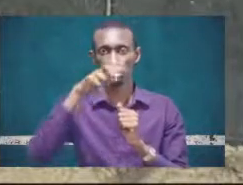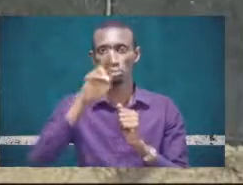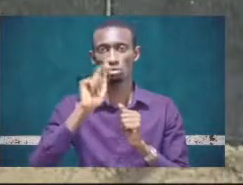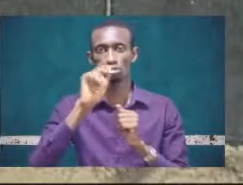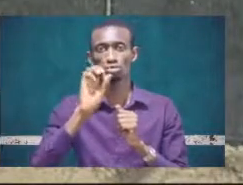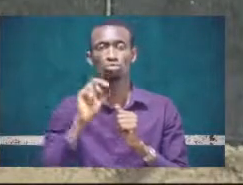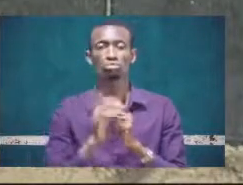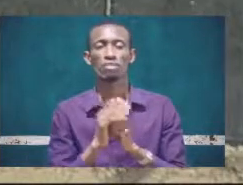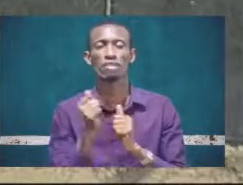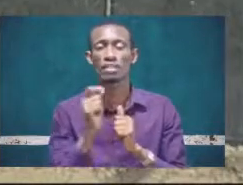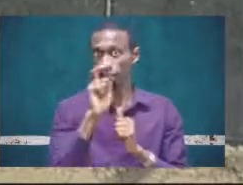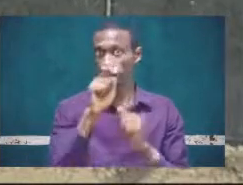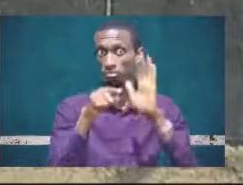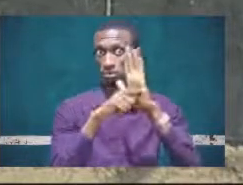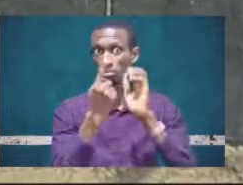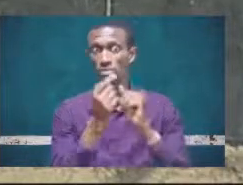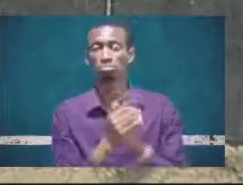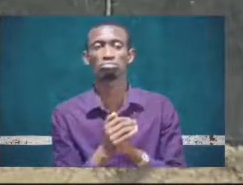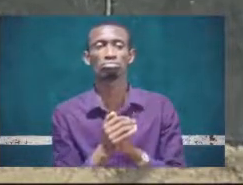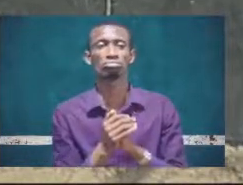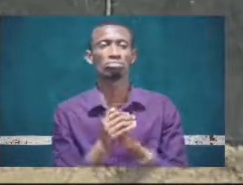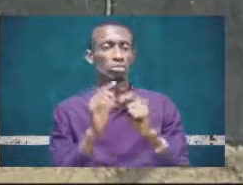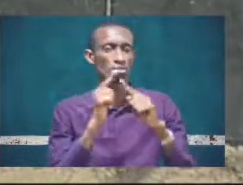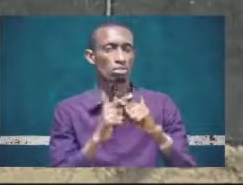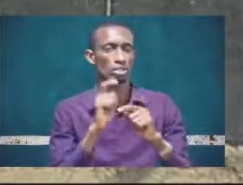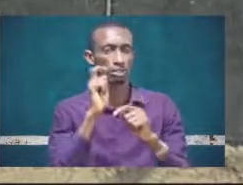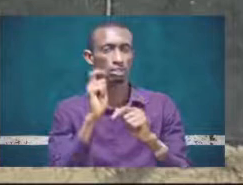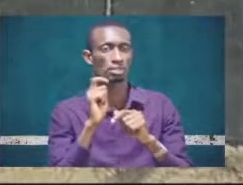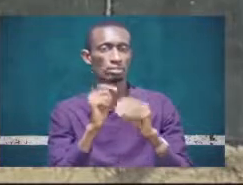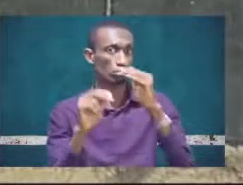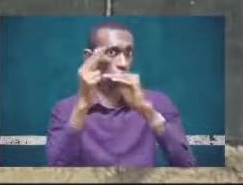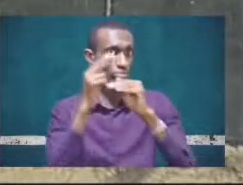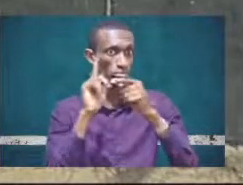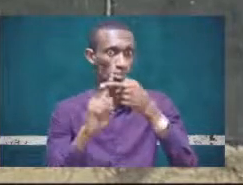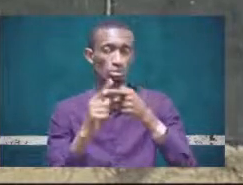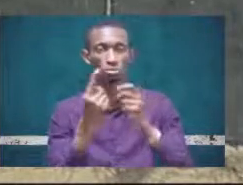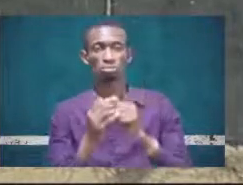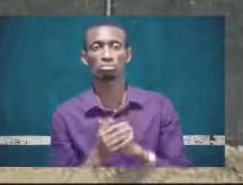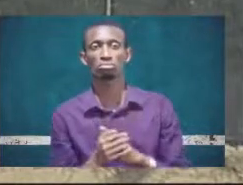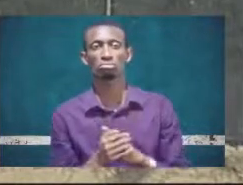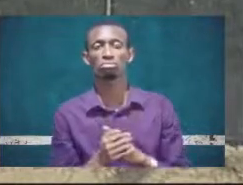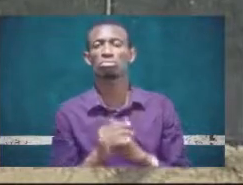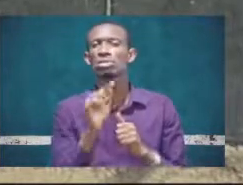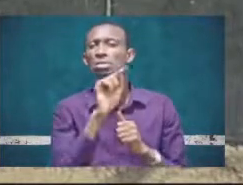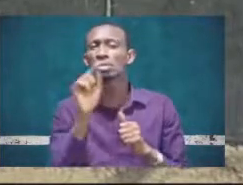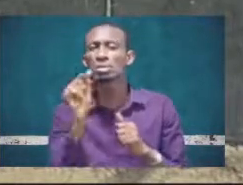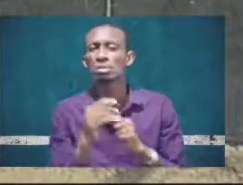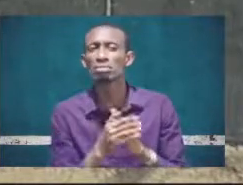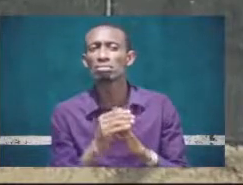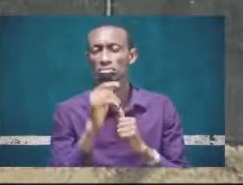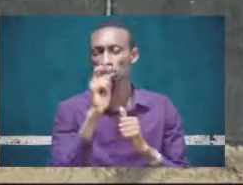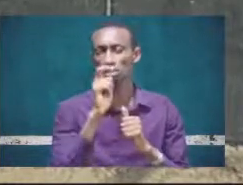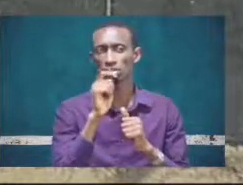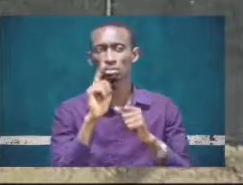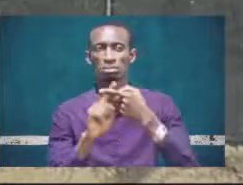x minus 1 times x squared plus 1 divided by x